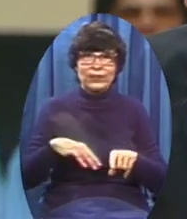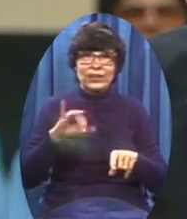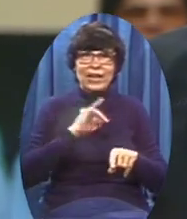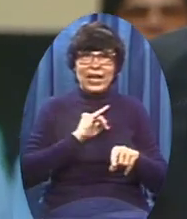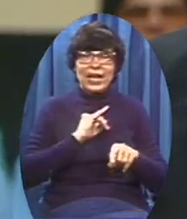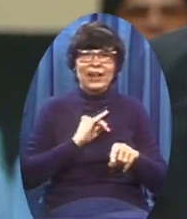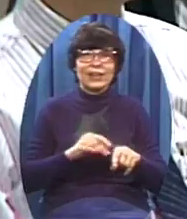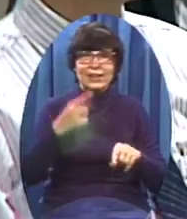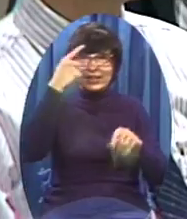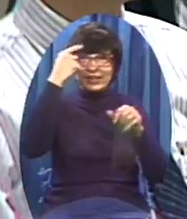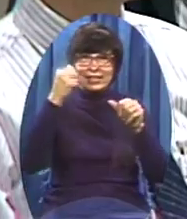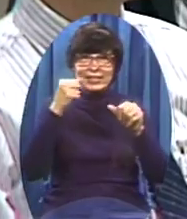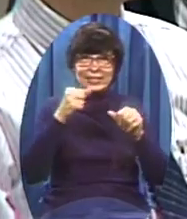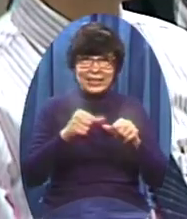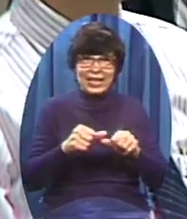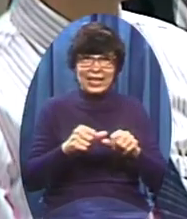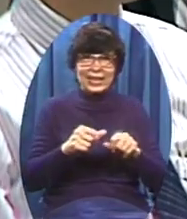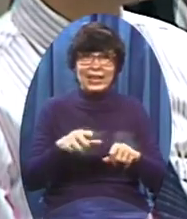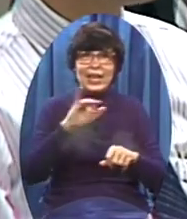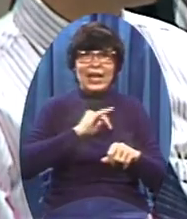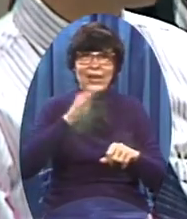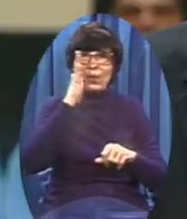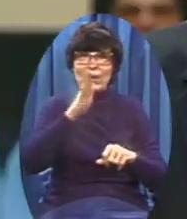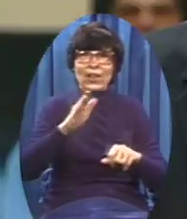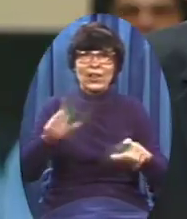rest of my life.